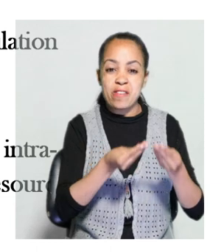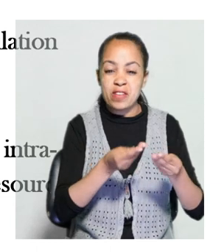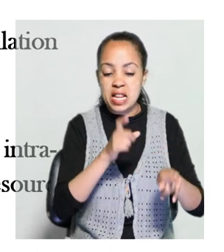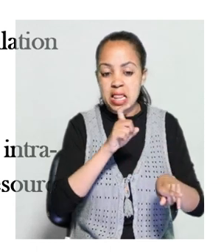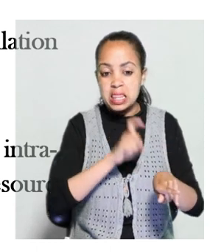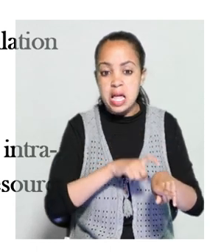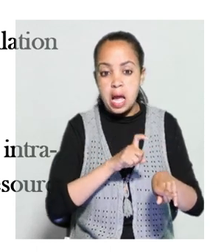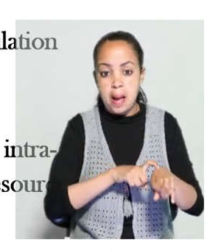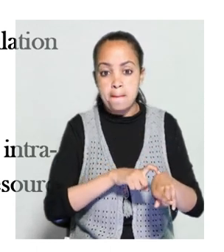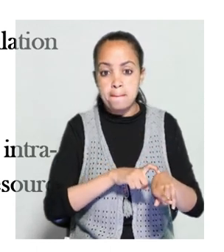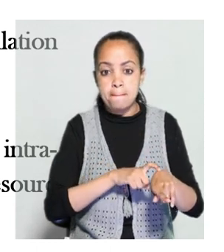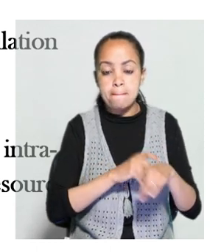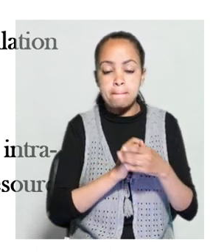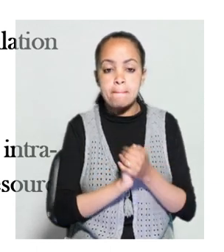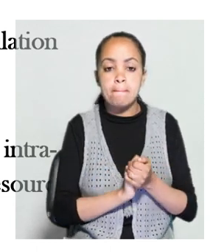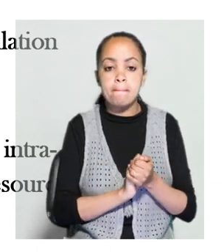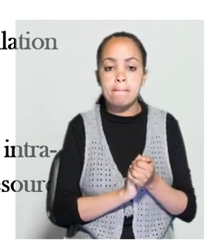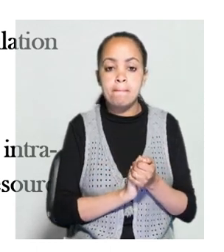time.